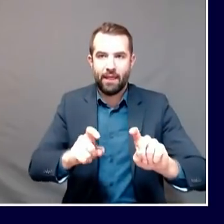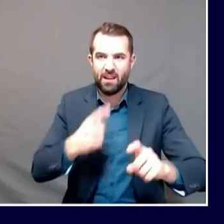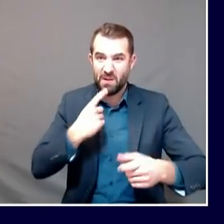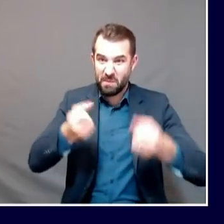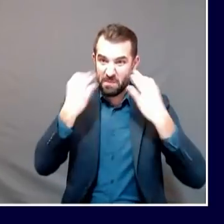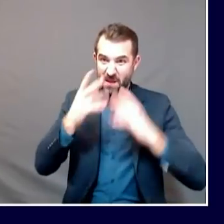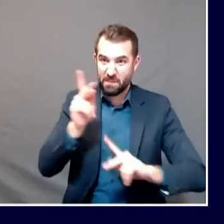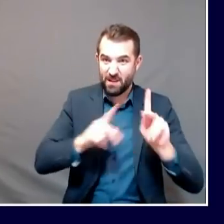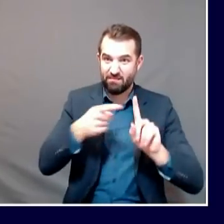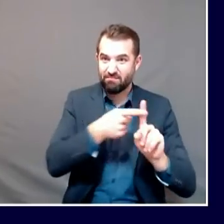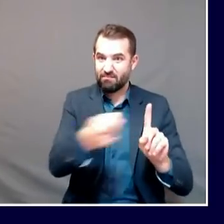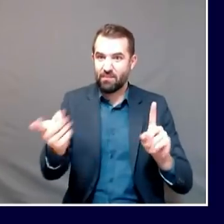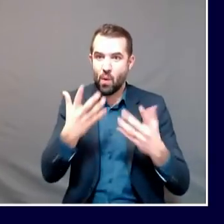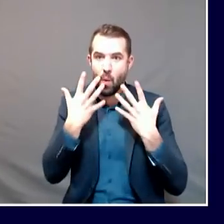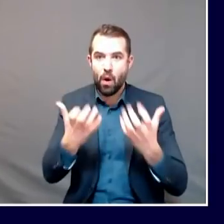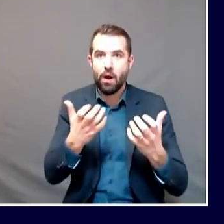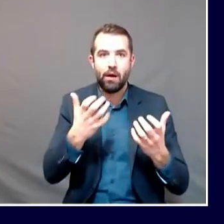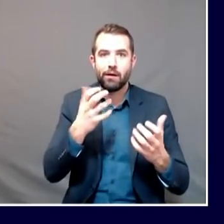travel?